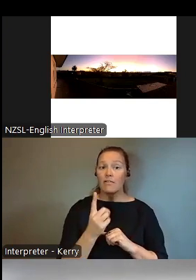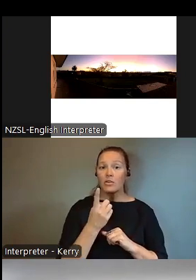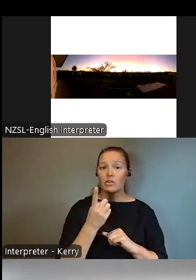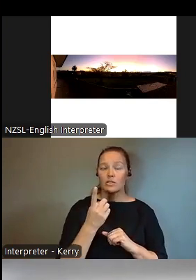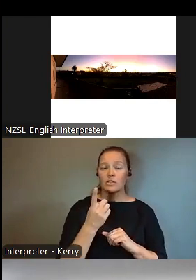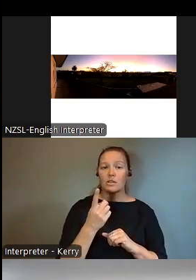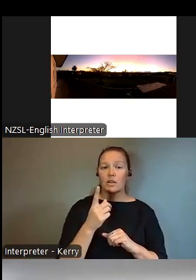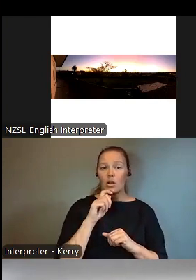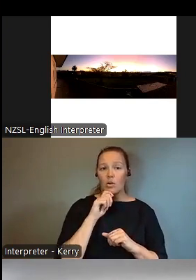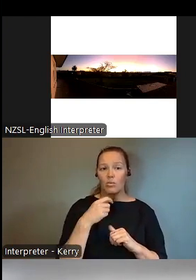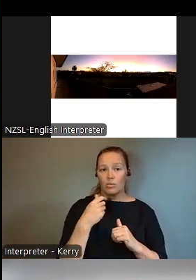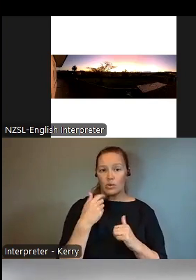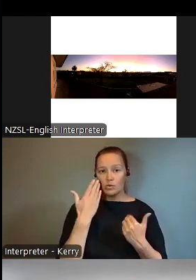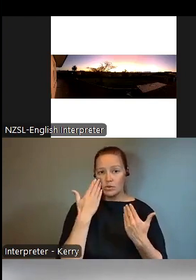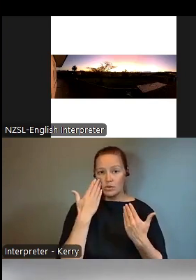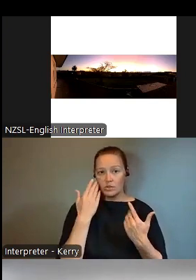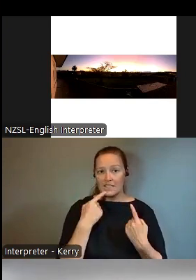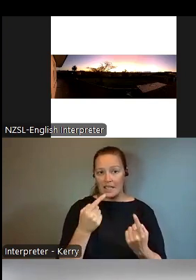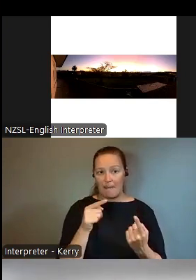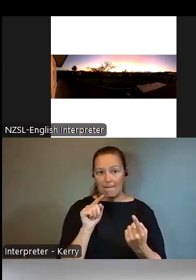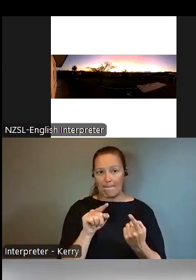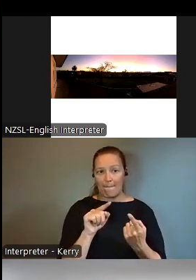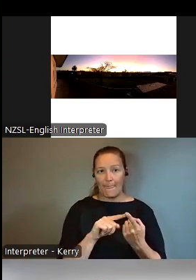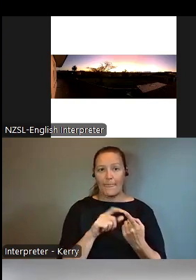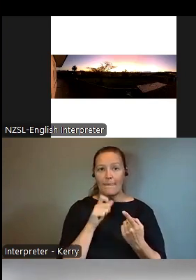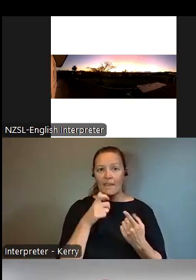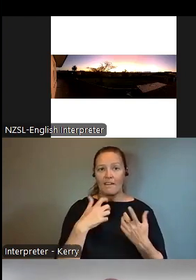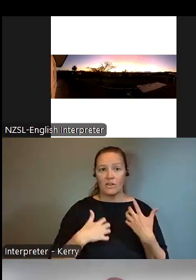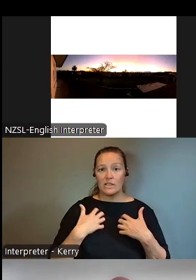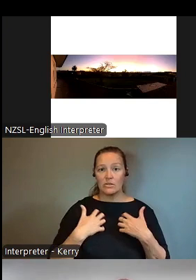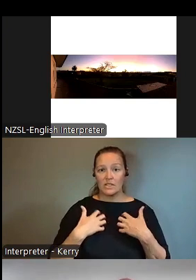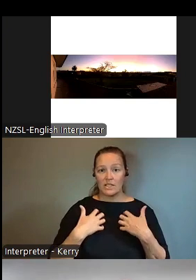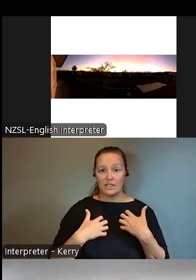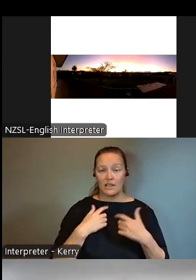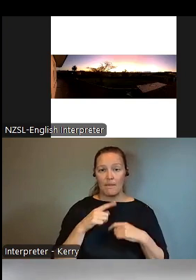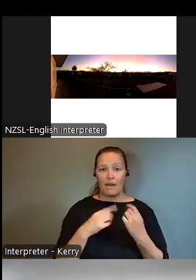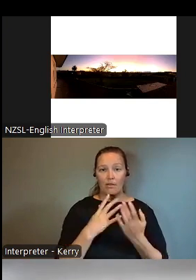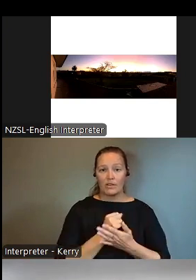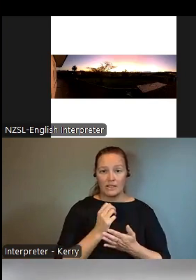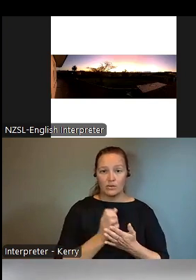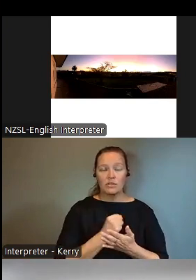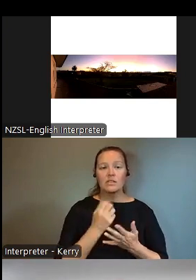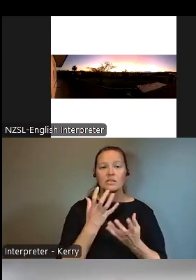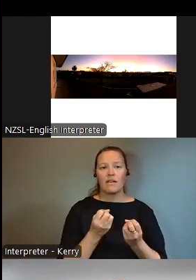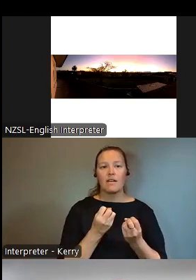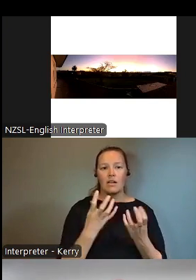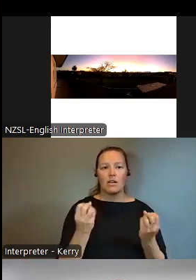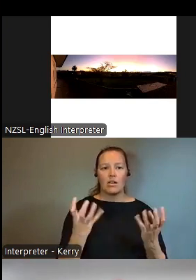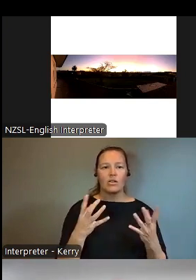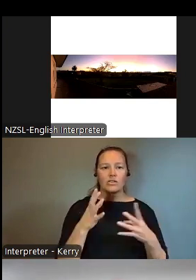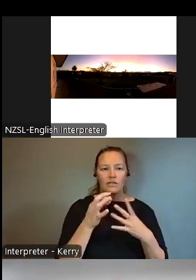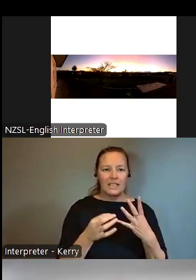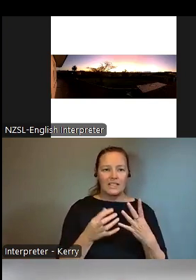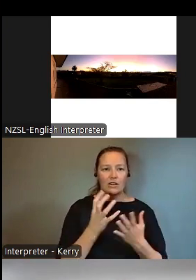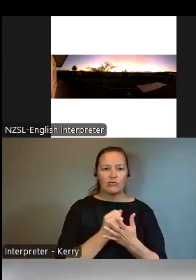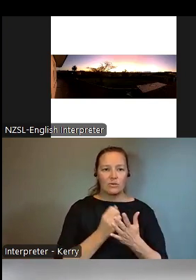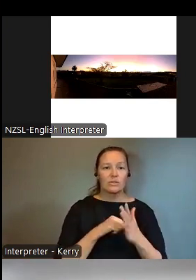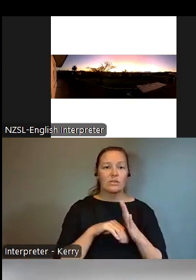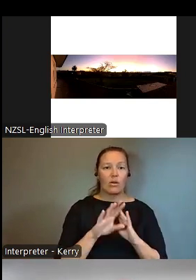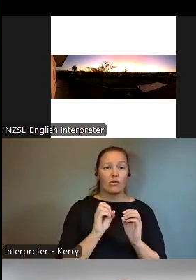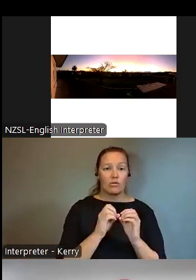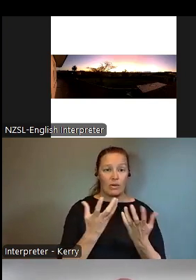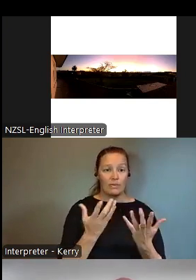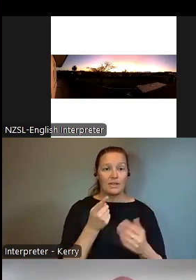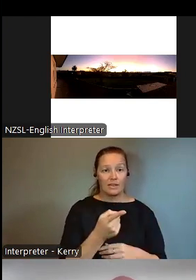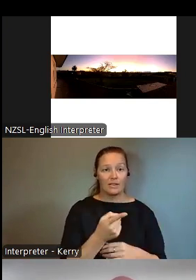to Kim, I will just say, if you're interested in resources, there's a lot of detailed resources on our website.